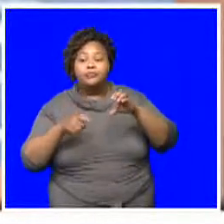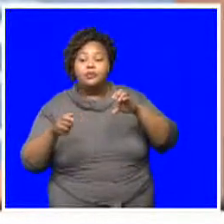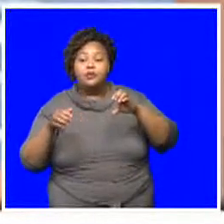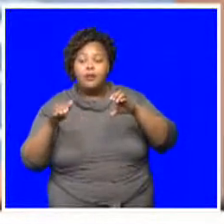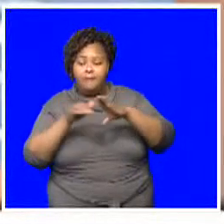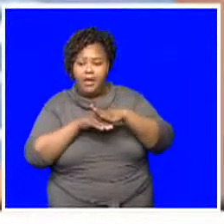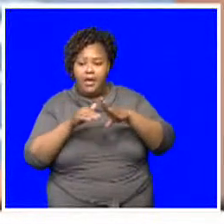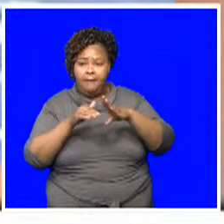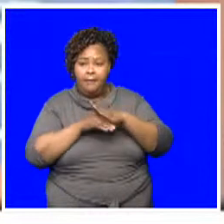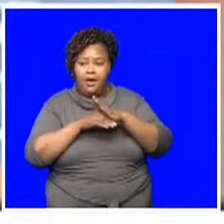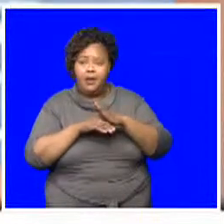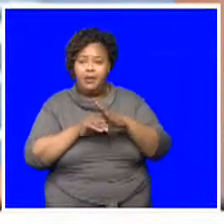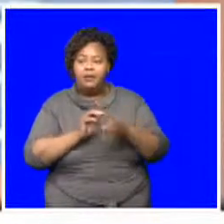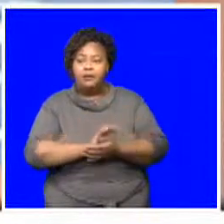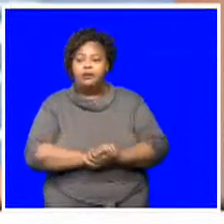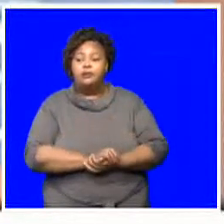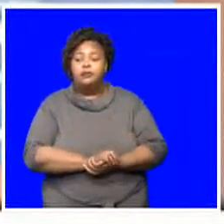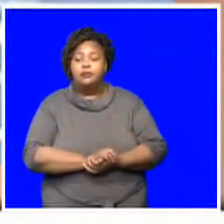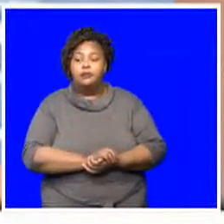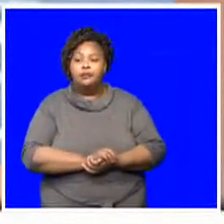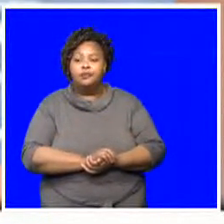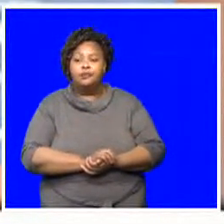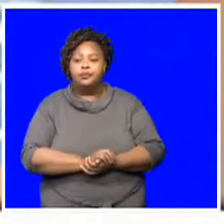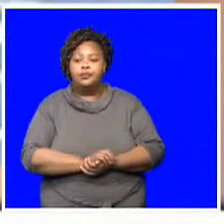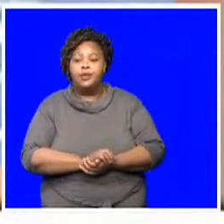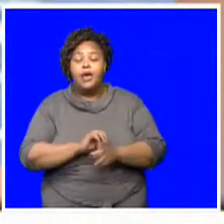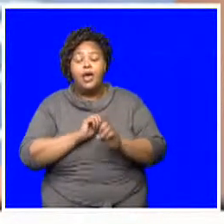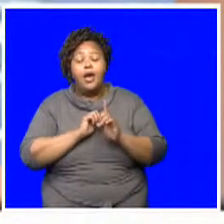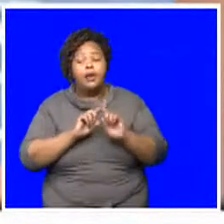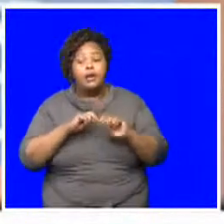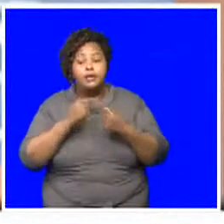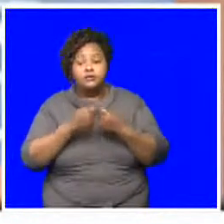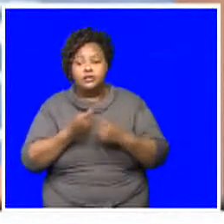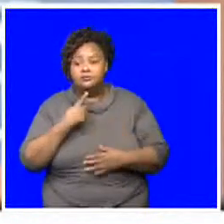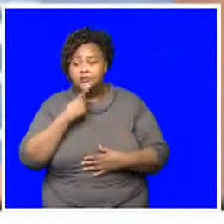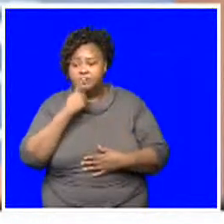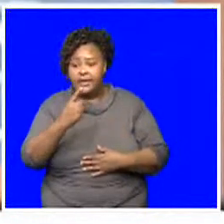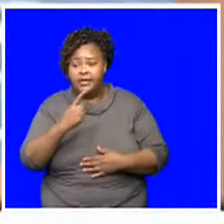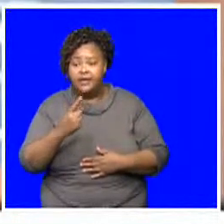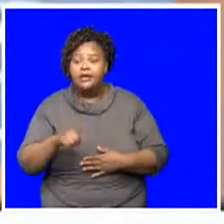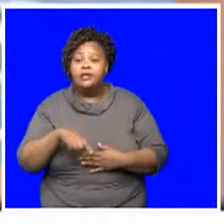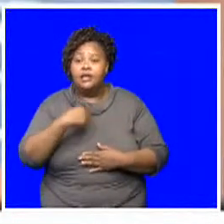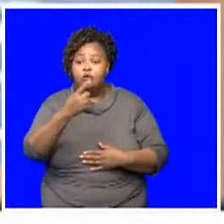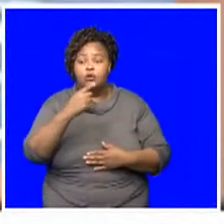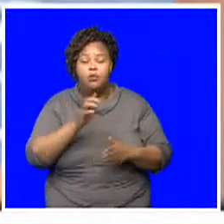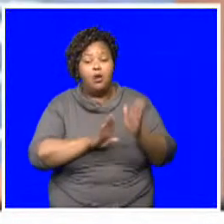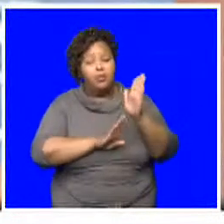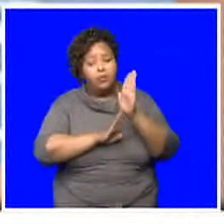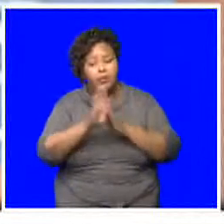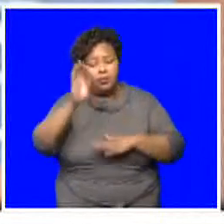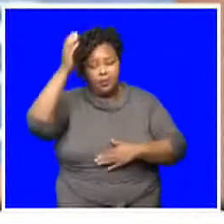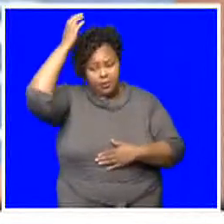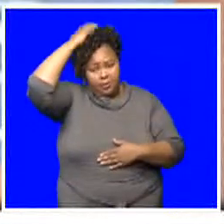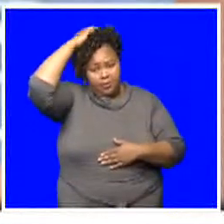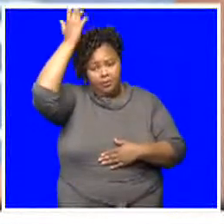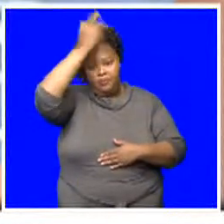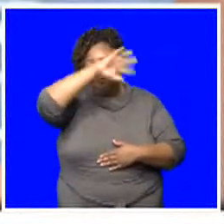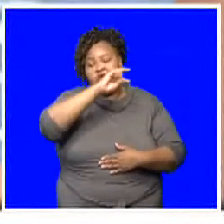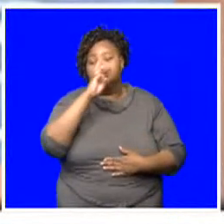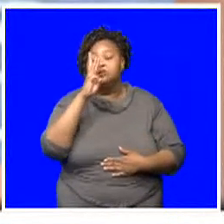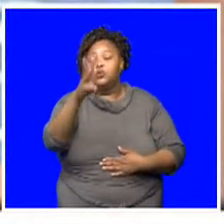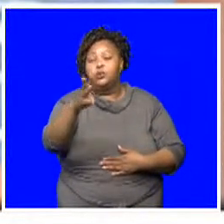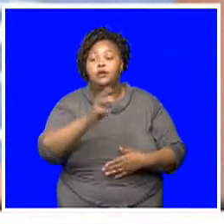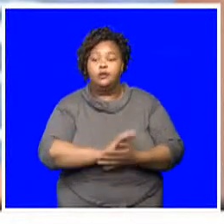that they will keep his legacy on, which was to try and be a professional club. On behalf of the management committee, the